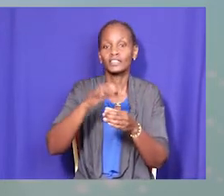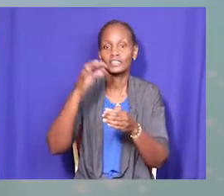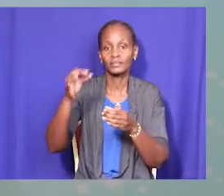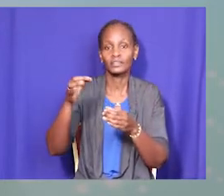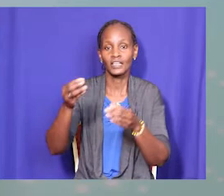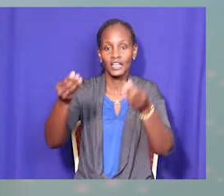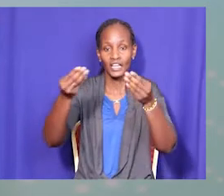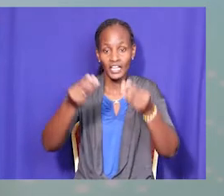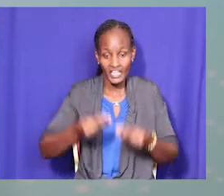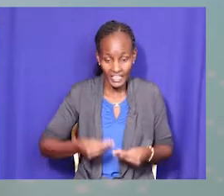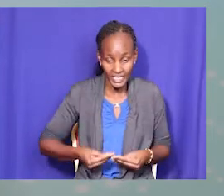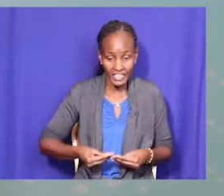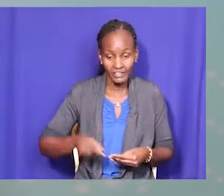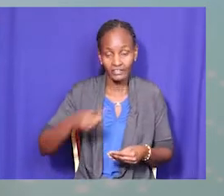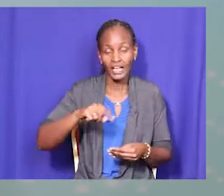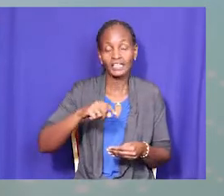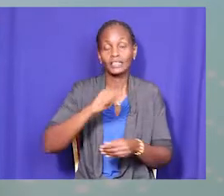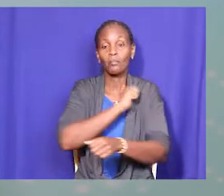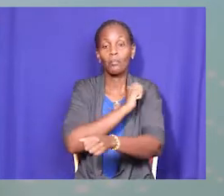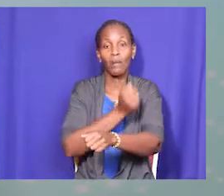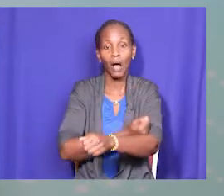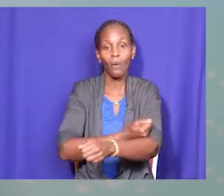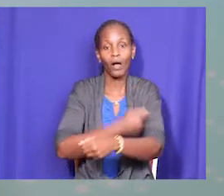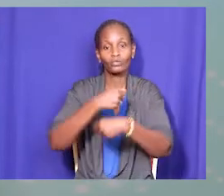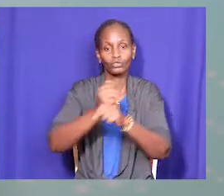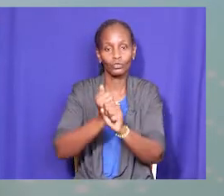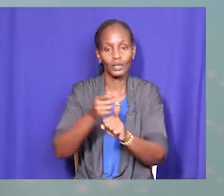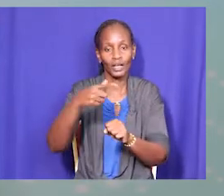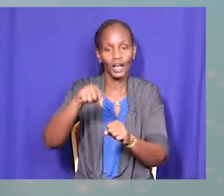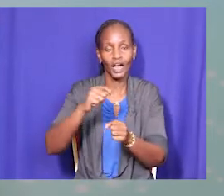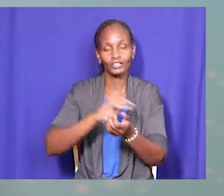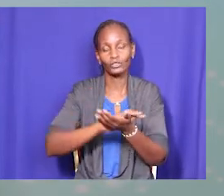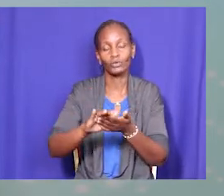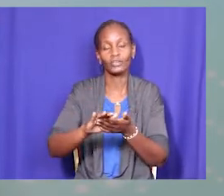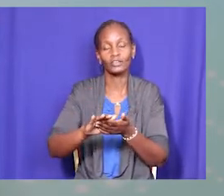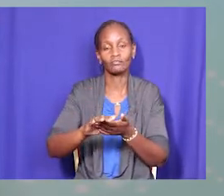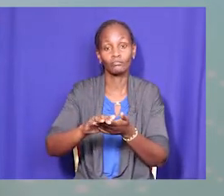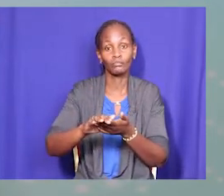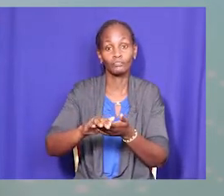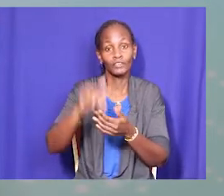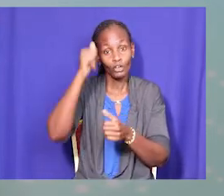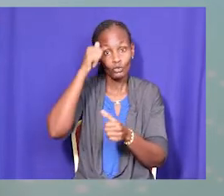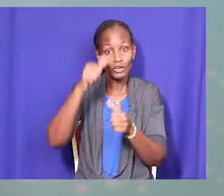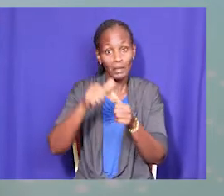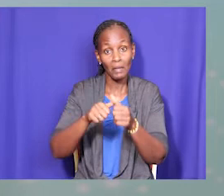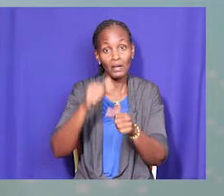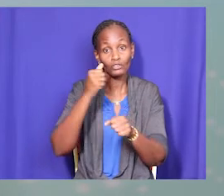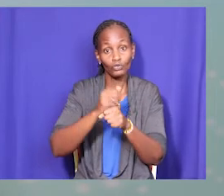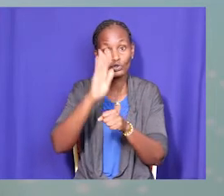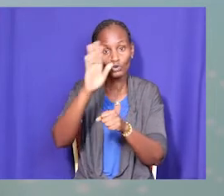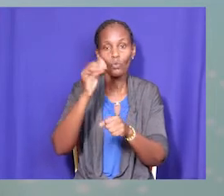make us holy. Did you remember to do your craft? Did you?